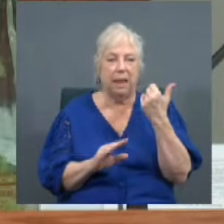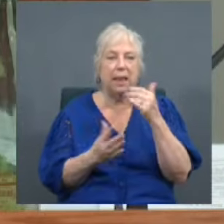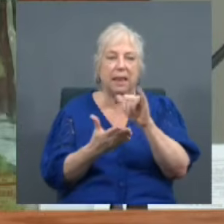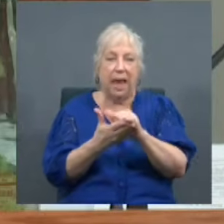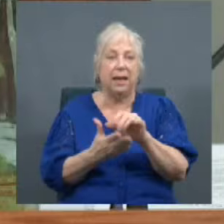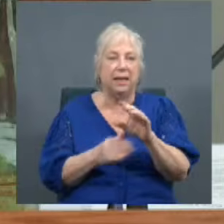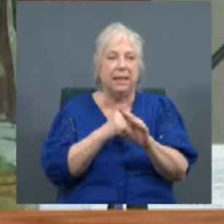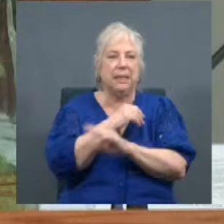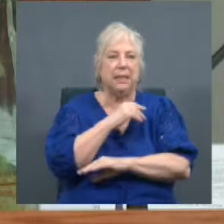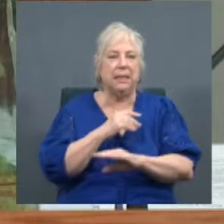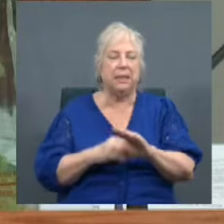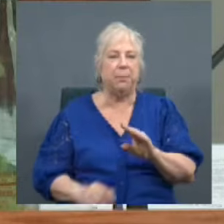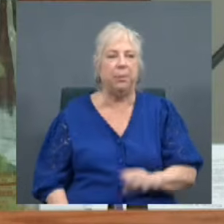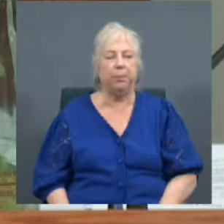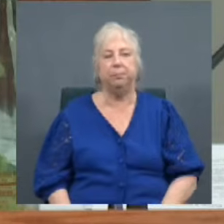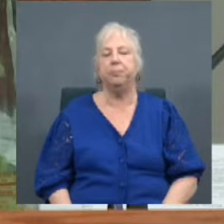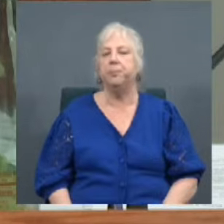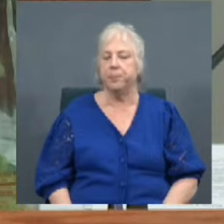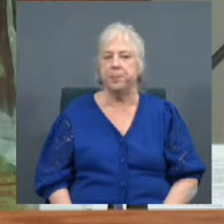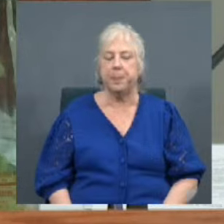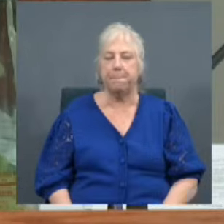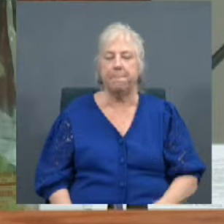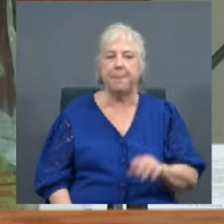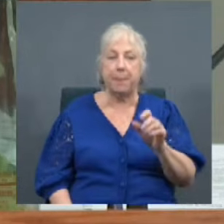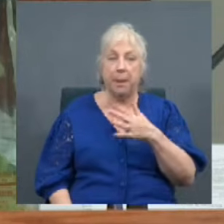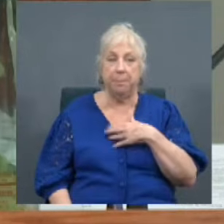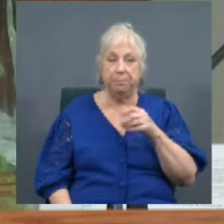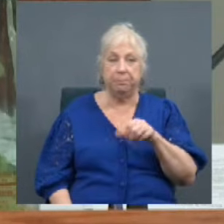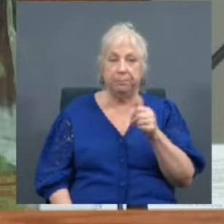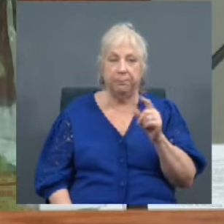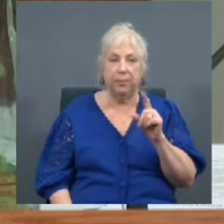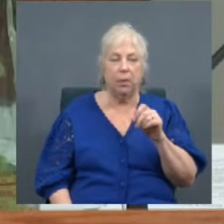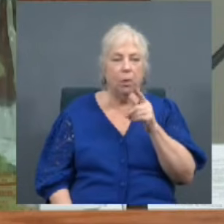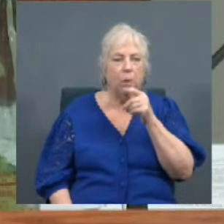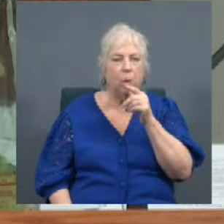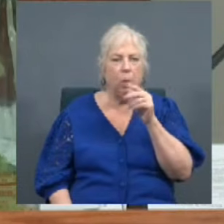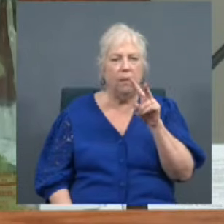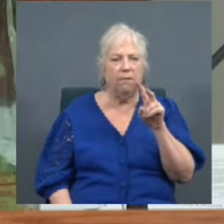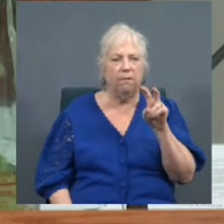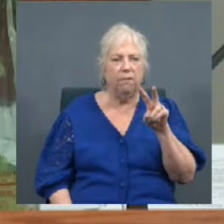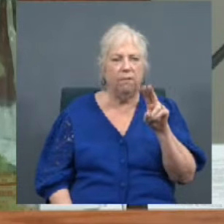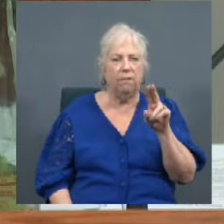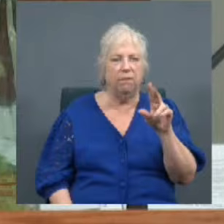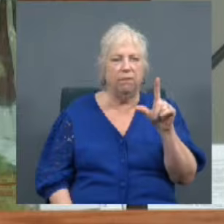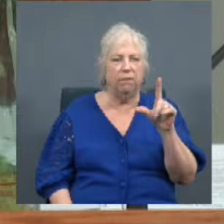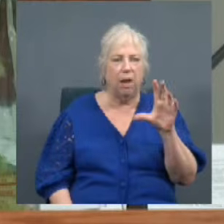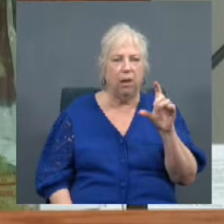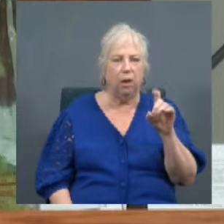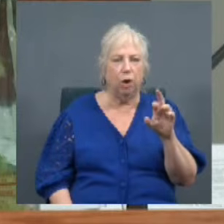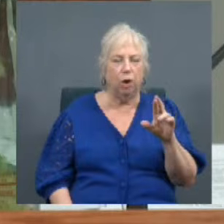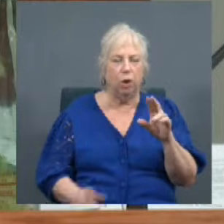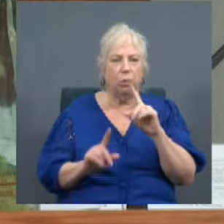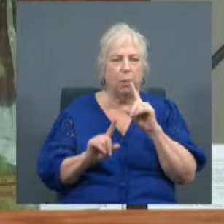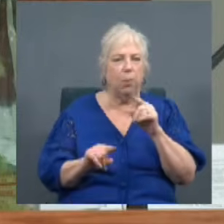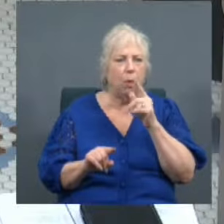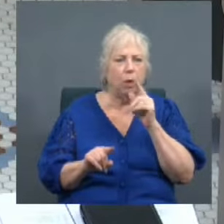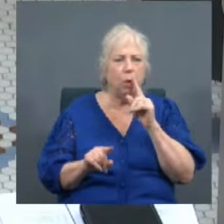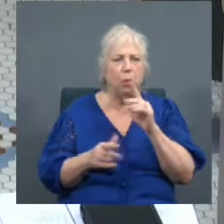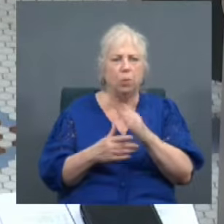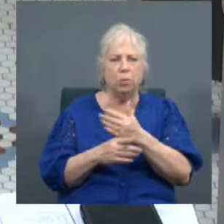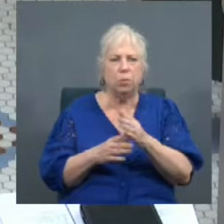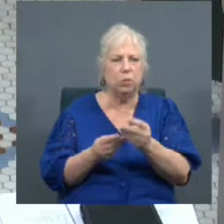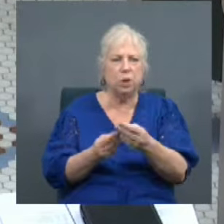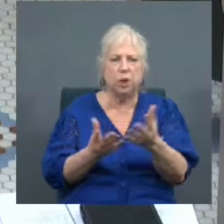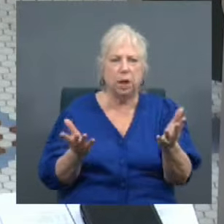Okay. And I guess the other question is, who was that initial Volkert report shared with? Do you know?